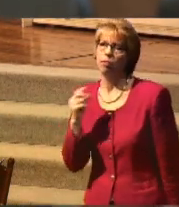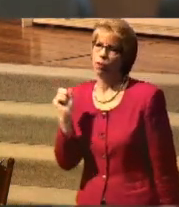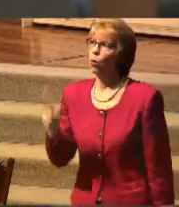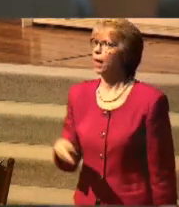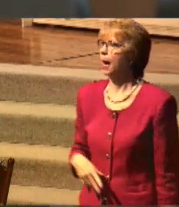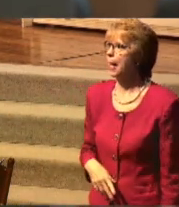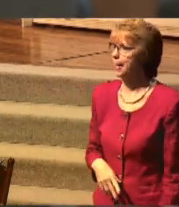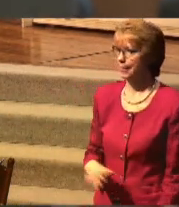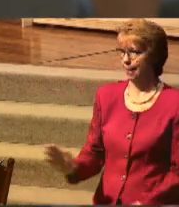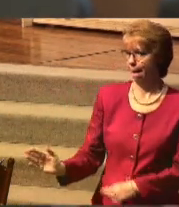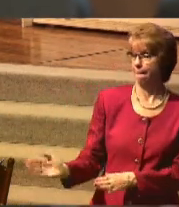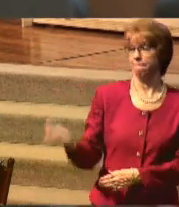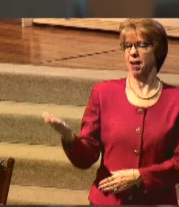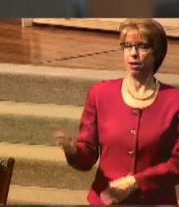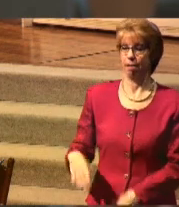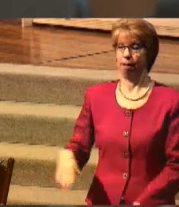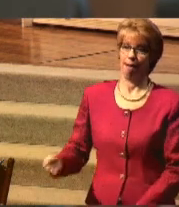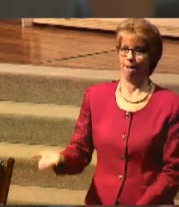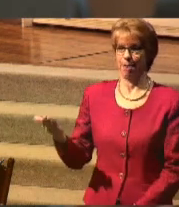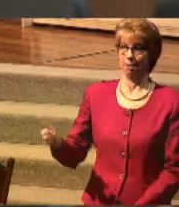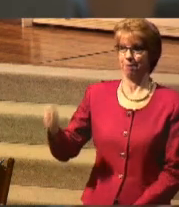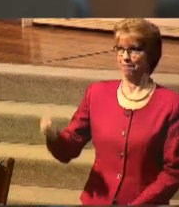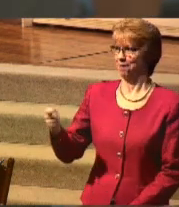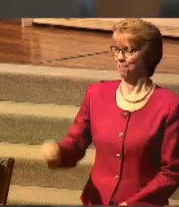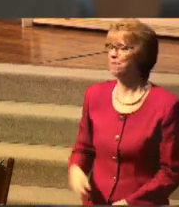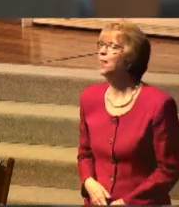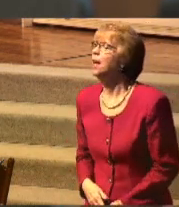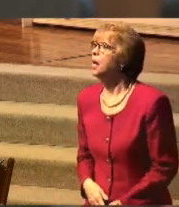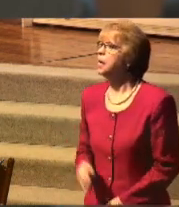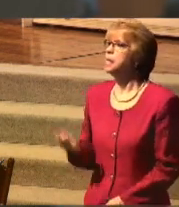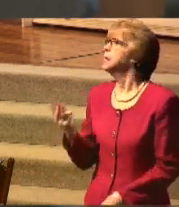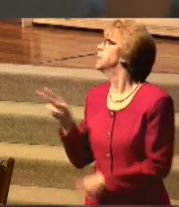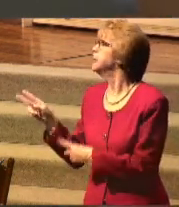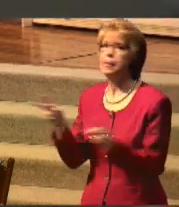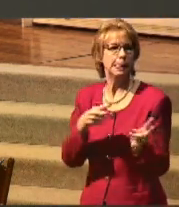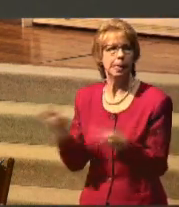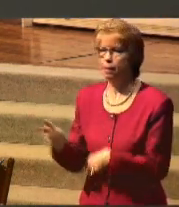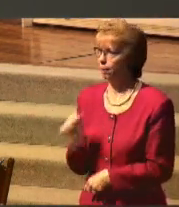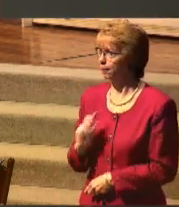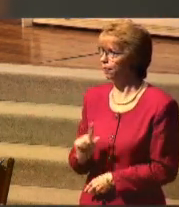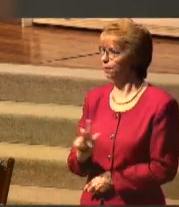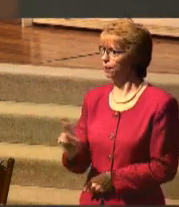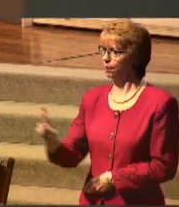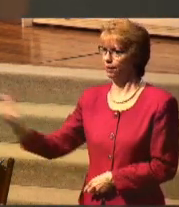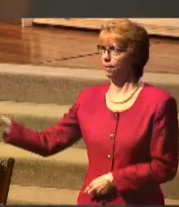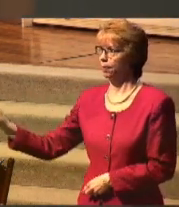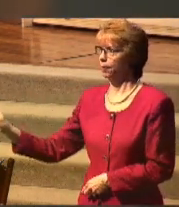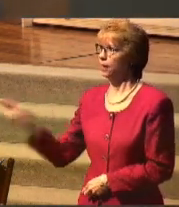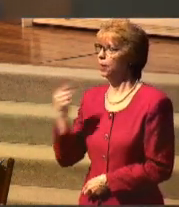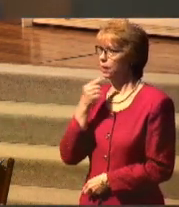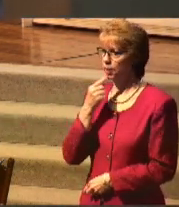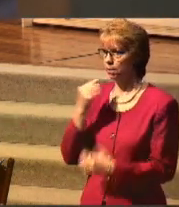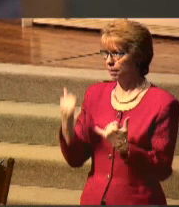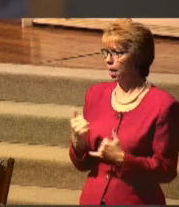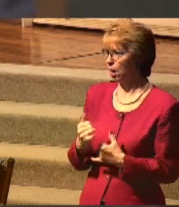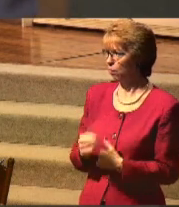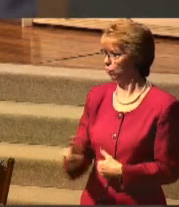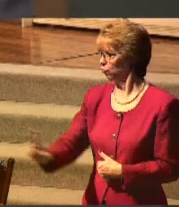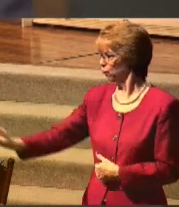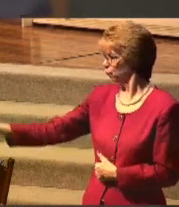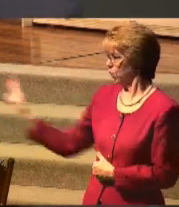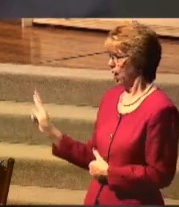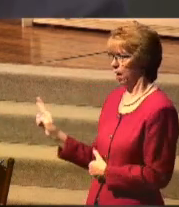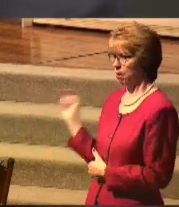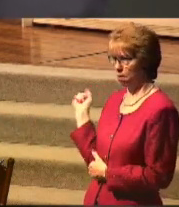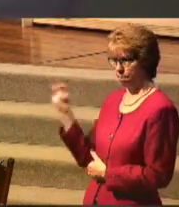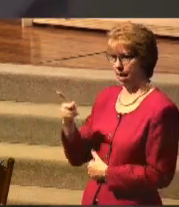need to make sure and turn my signal, you know, and look both ways, turn right, and go around. She said, now turn right into the parking lot.